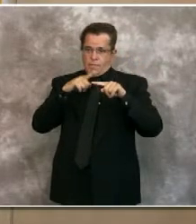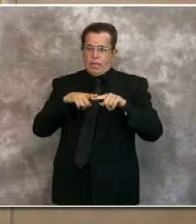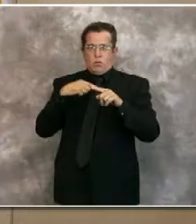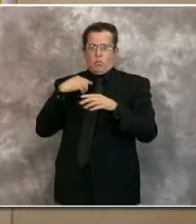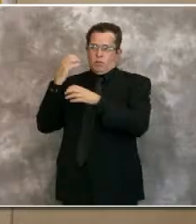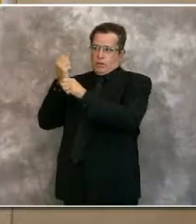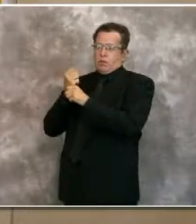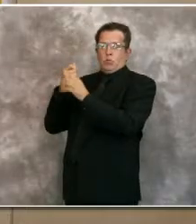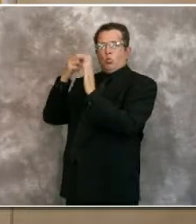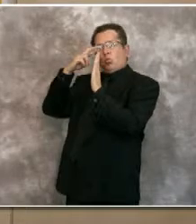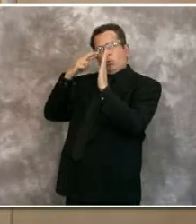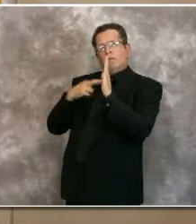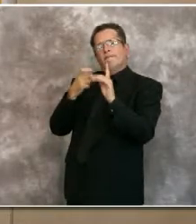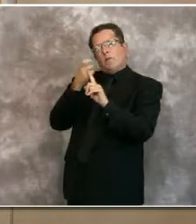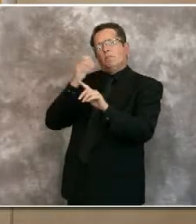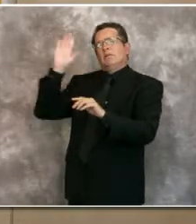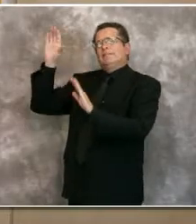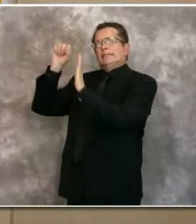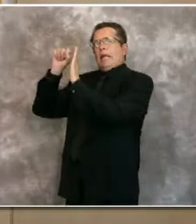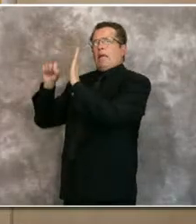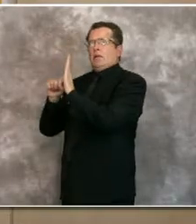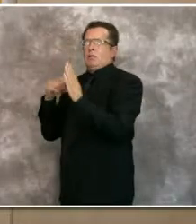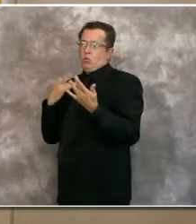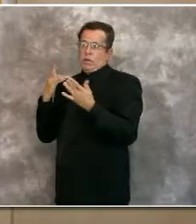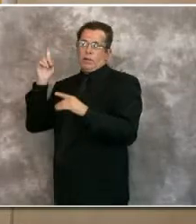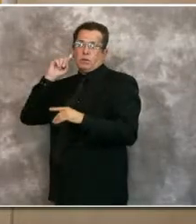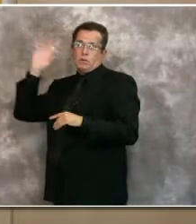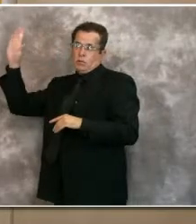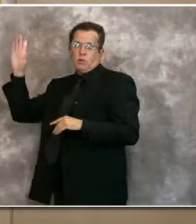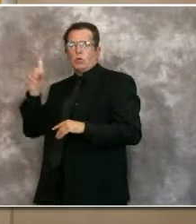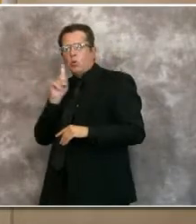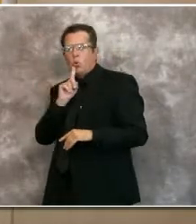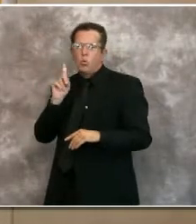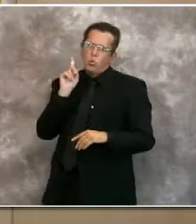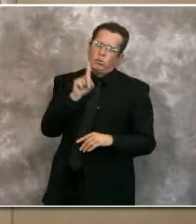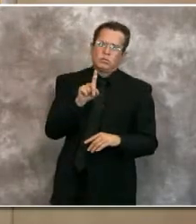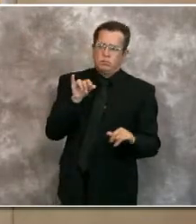obtain from the state. Thank you.